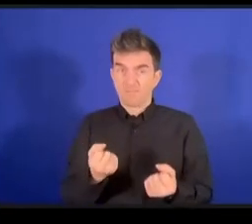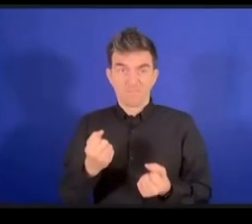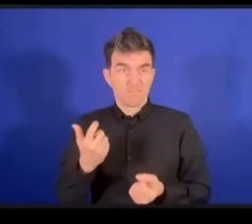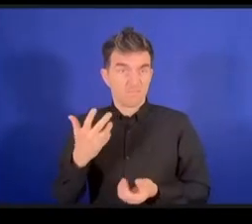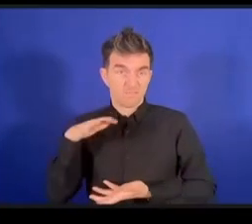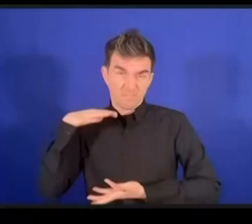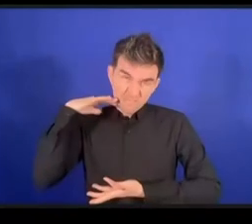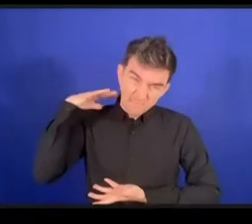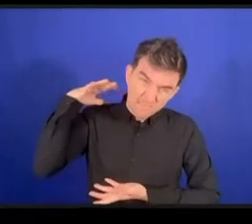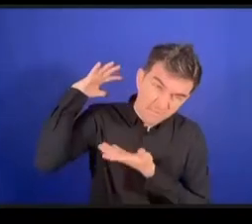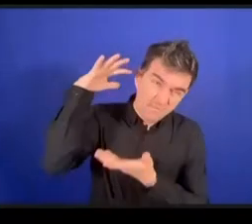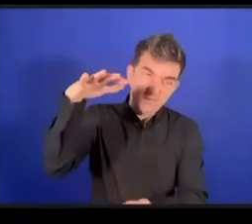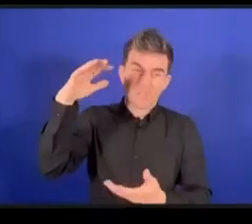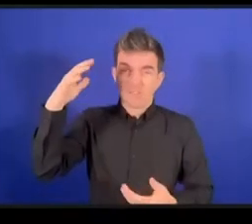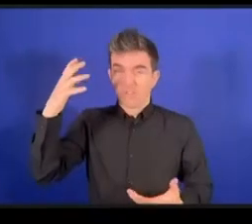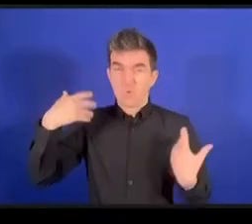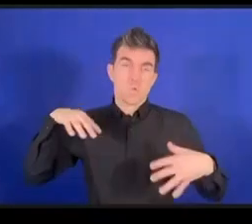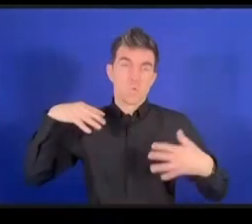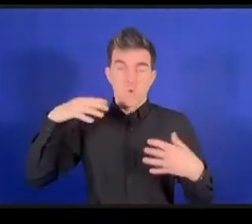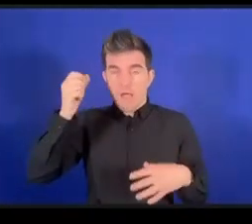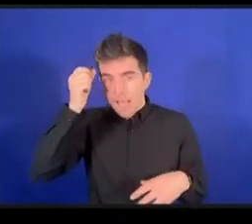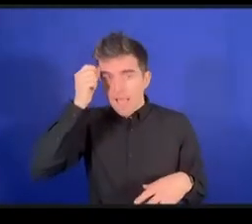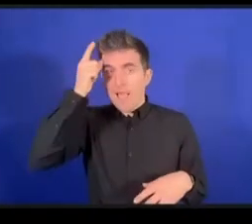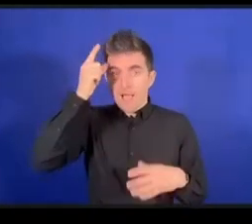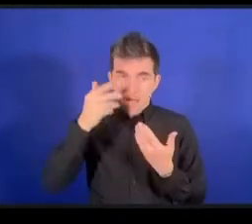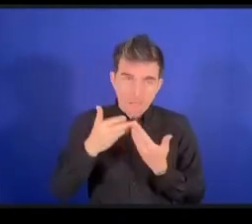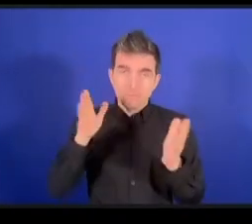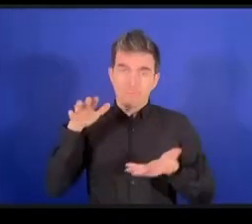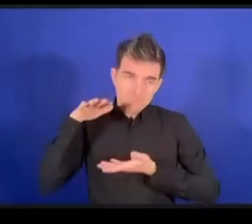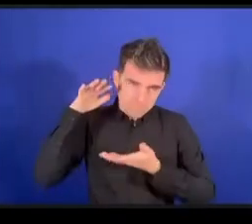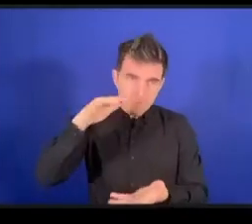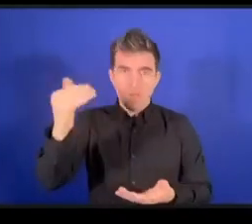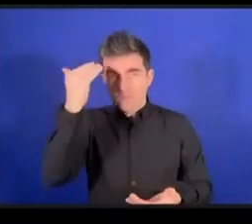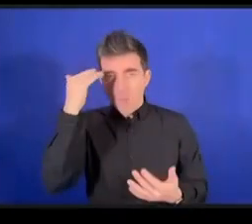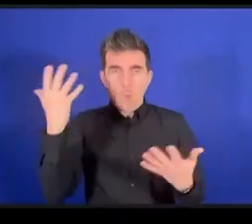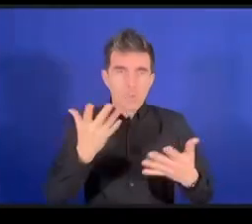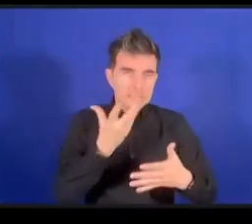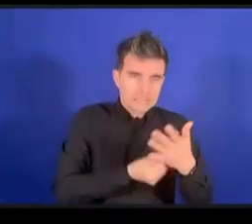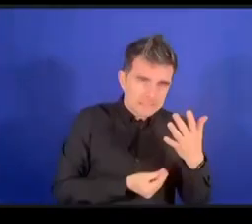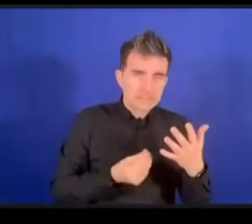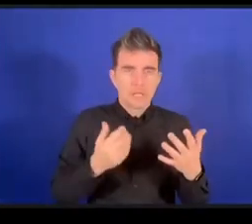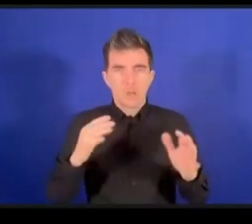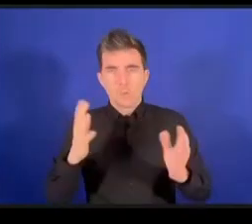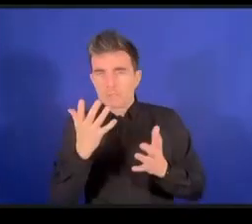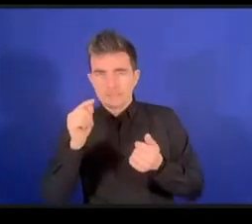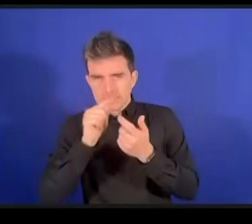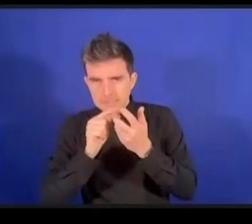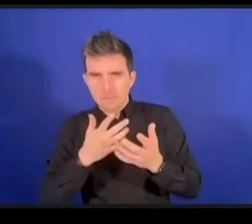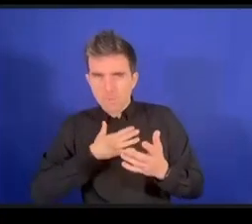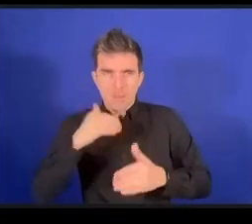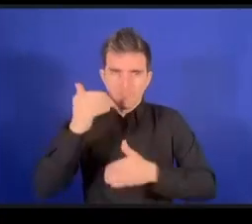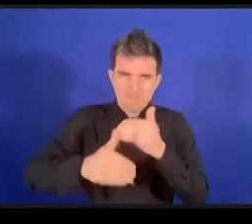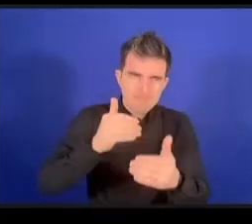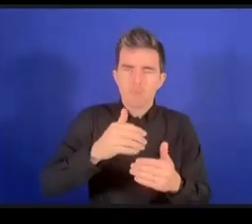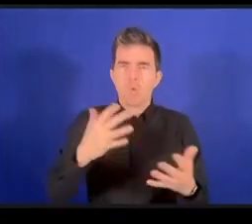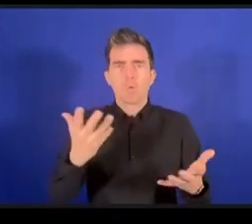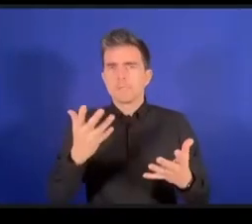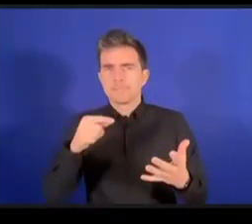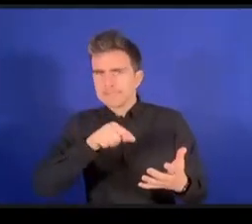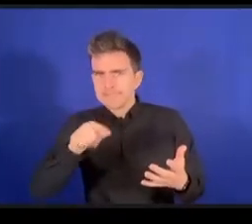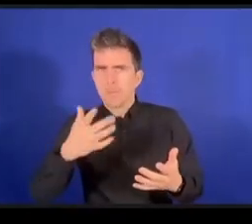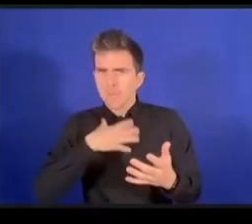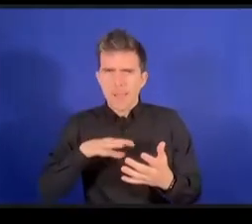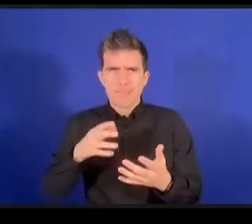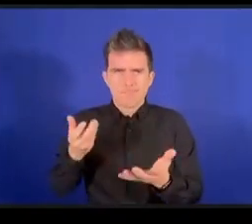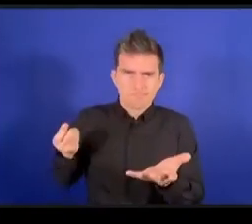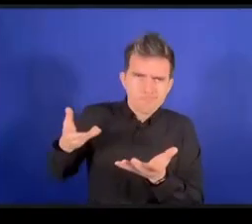with action in order to make sure that the internet actually delivers on its potential for everyone. And then the second, which sort